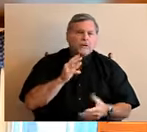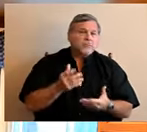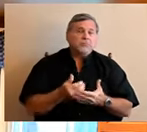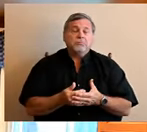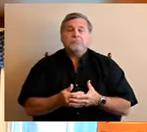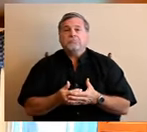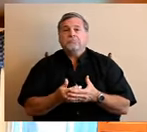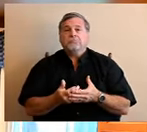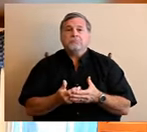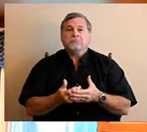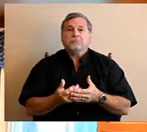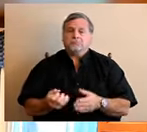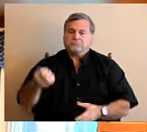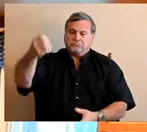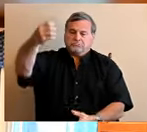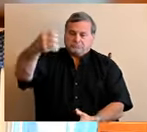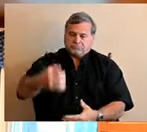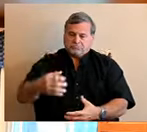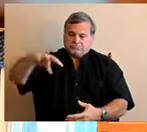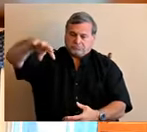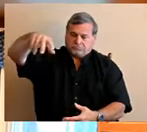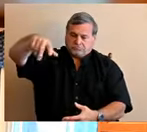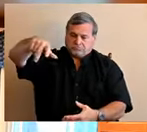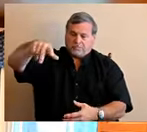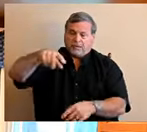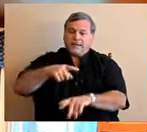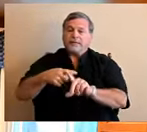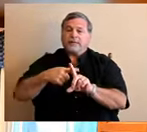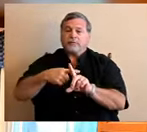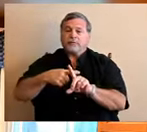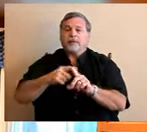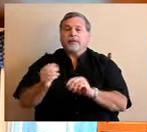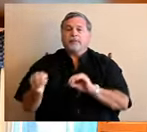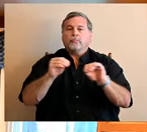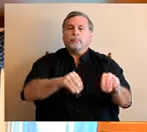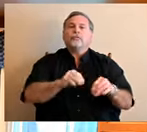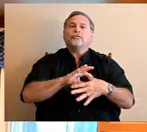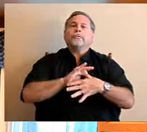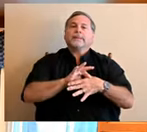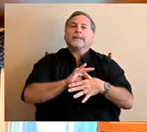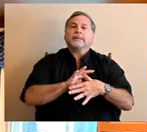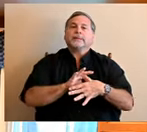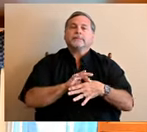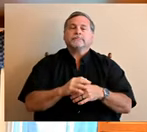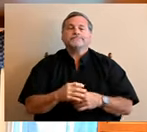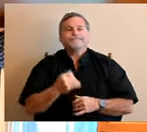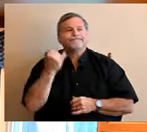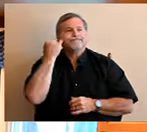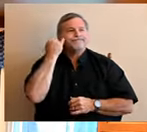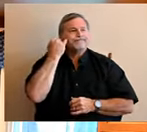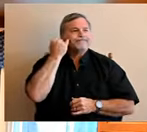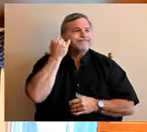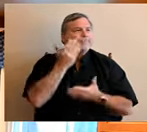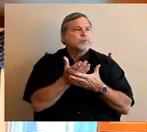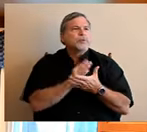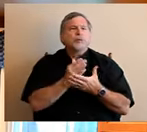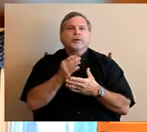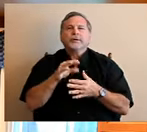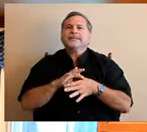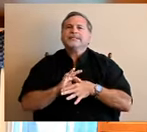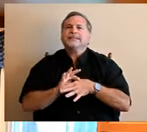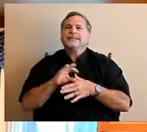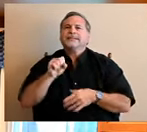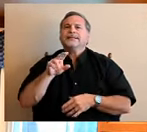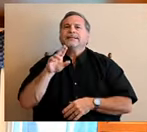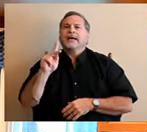water. You'll put the sous vide on, you'll set the temperature, and then you'll put your meat in there. So suppose you're doing a steak. You would